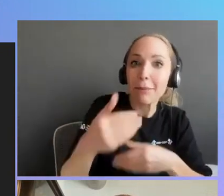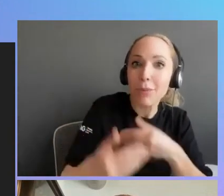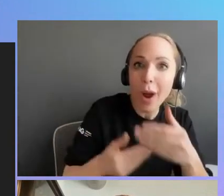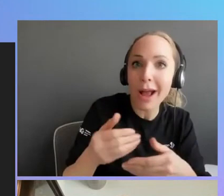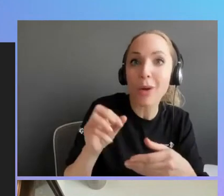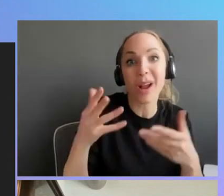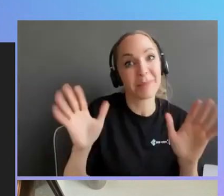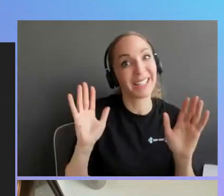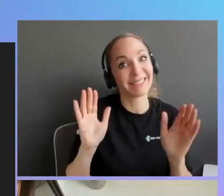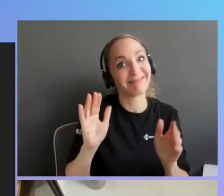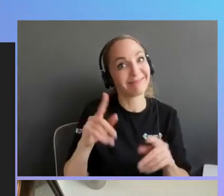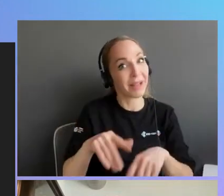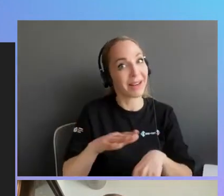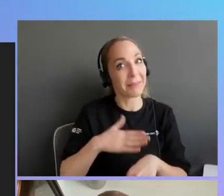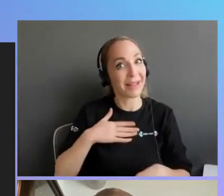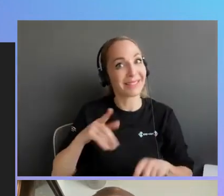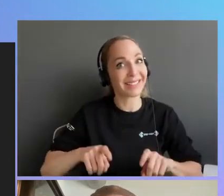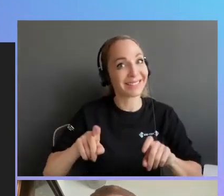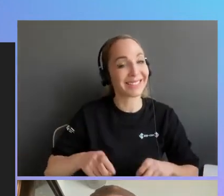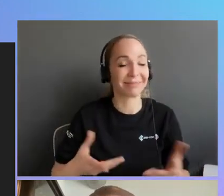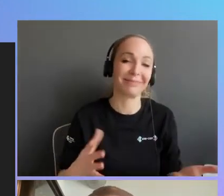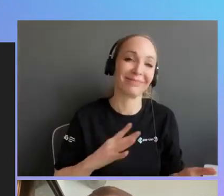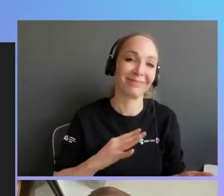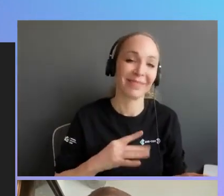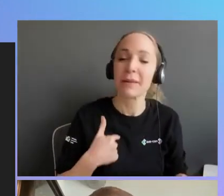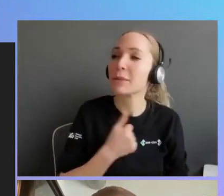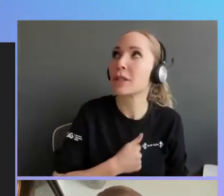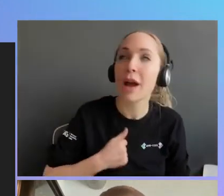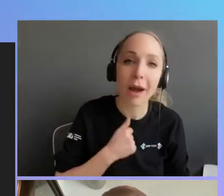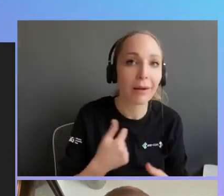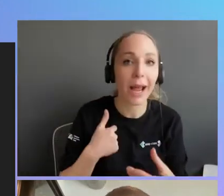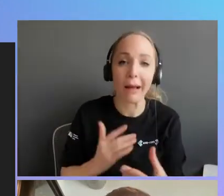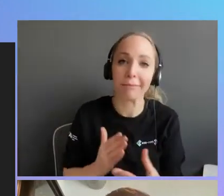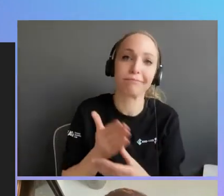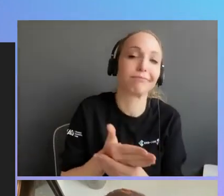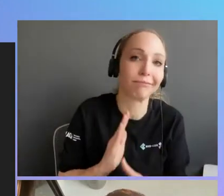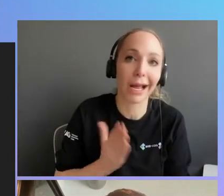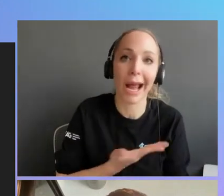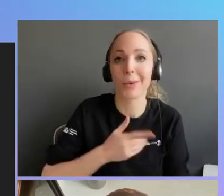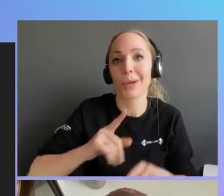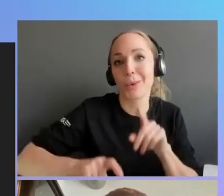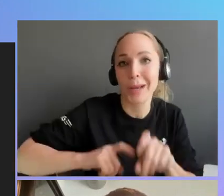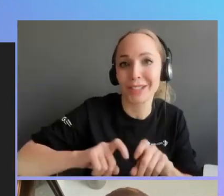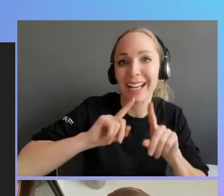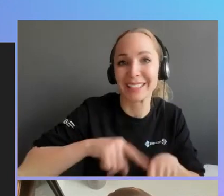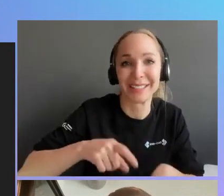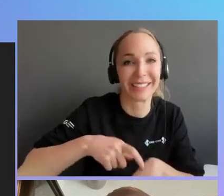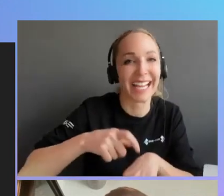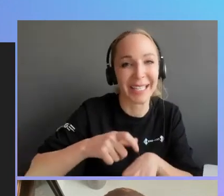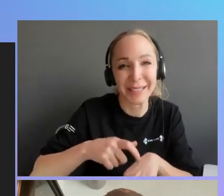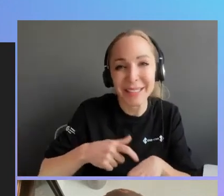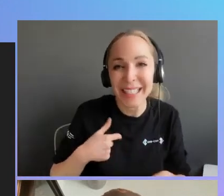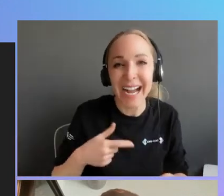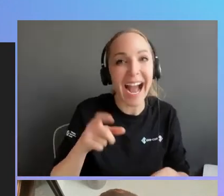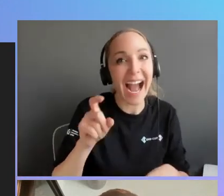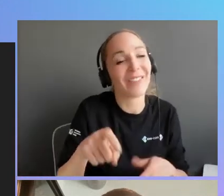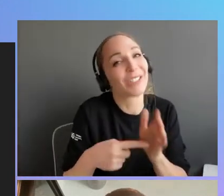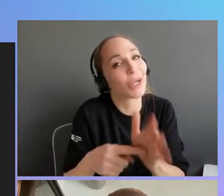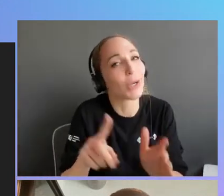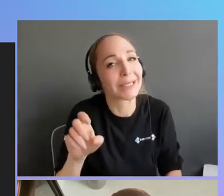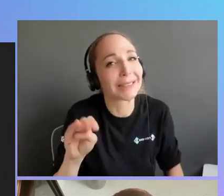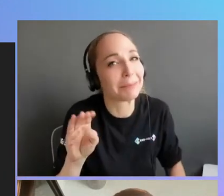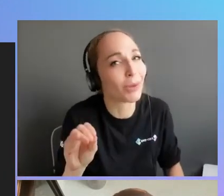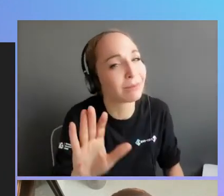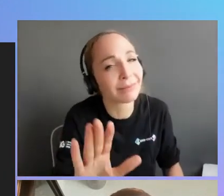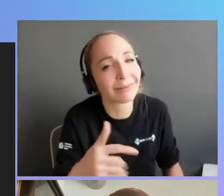testing I've done. All right. I'm sorry I'm eating into our Q&A time, I know, but I just have 30 seconds of a demo because I'm really biased towards the Axe extension.